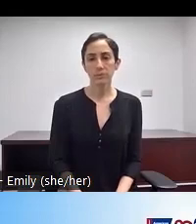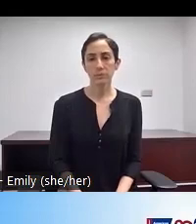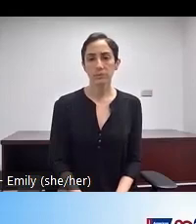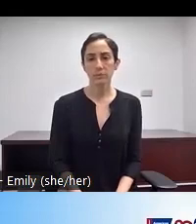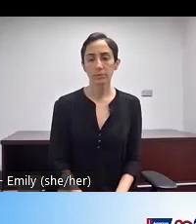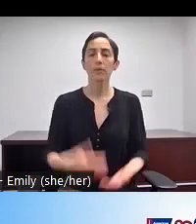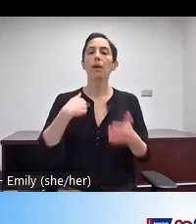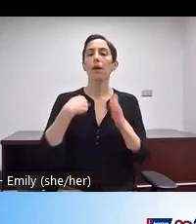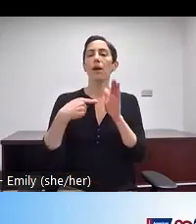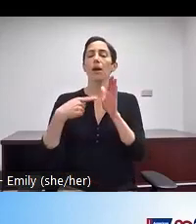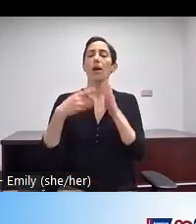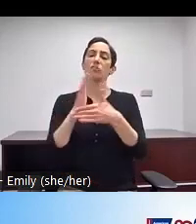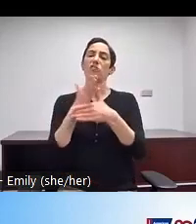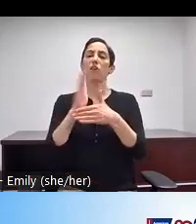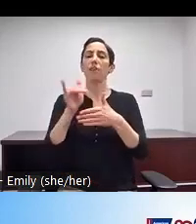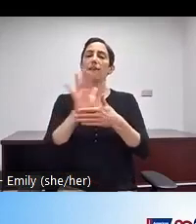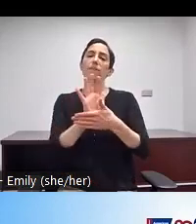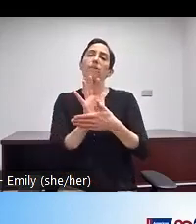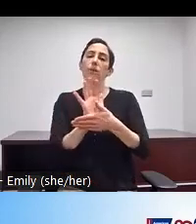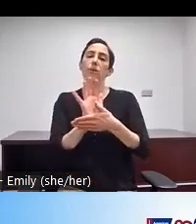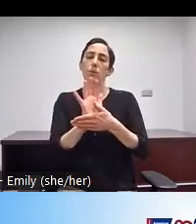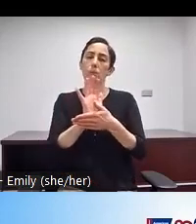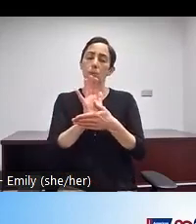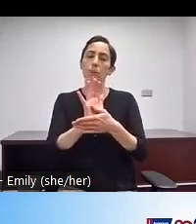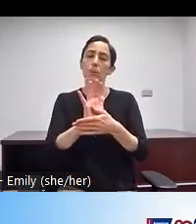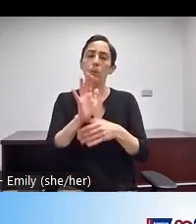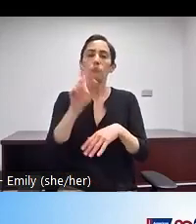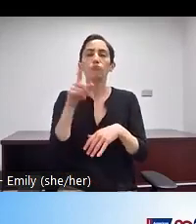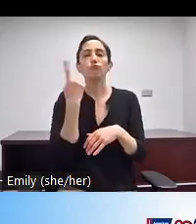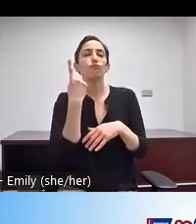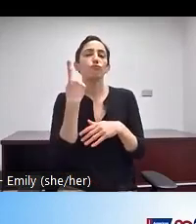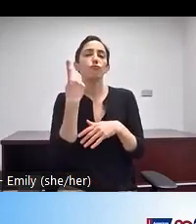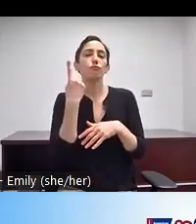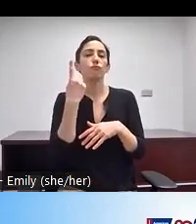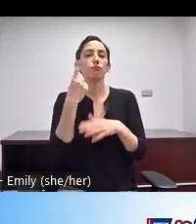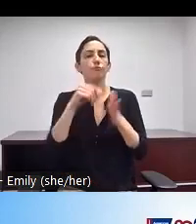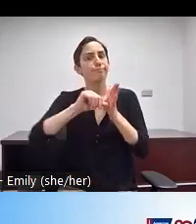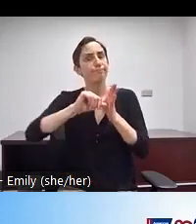So I share that video just to highlight,